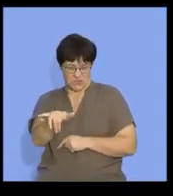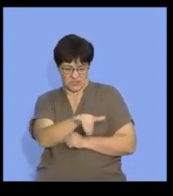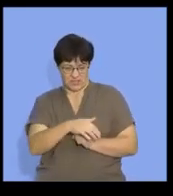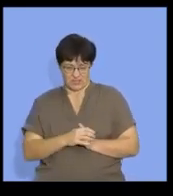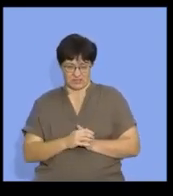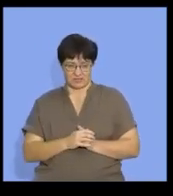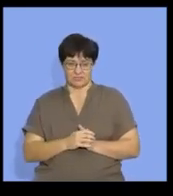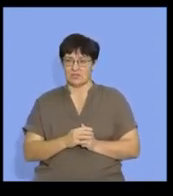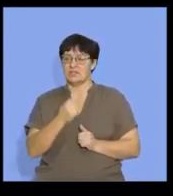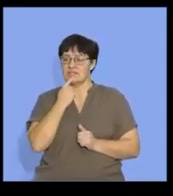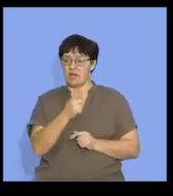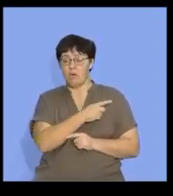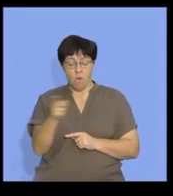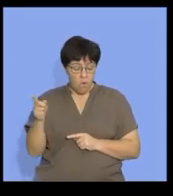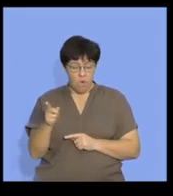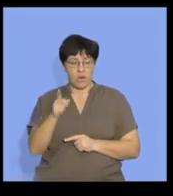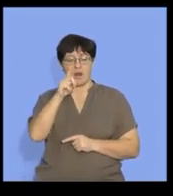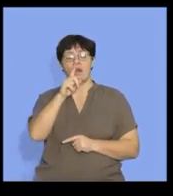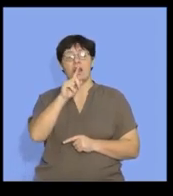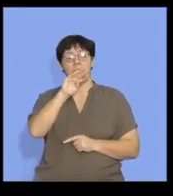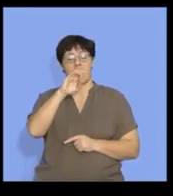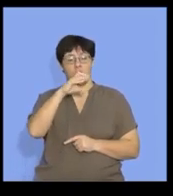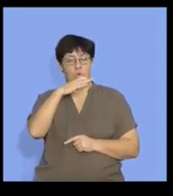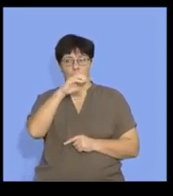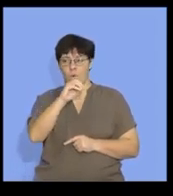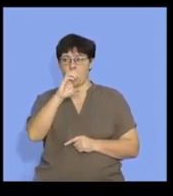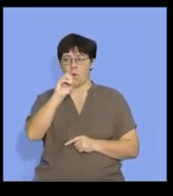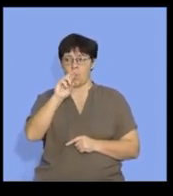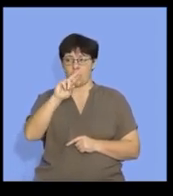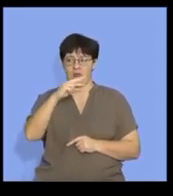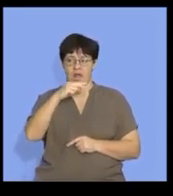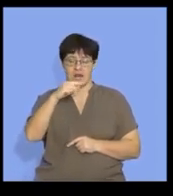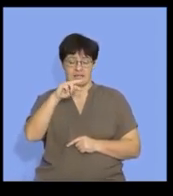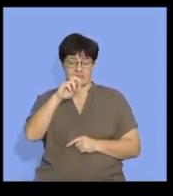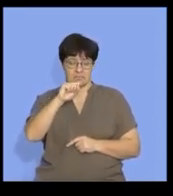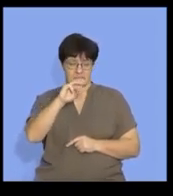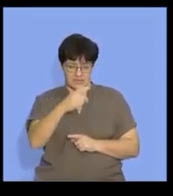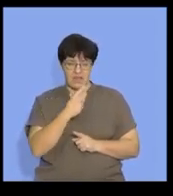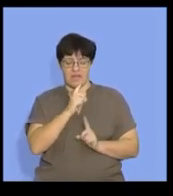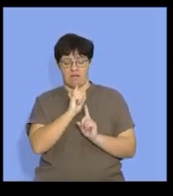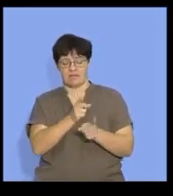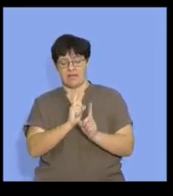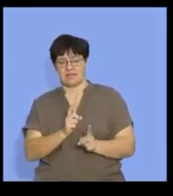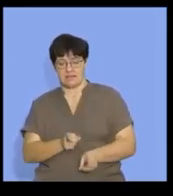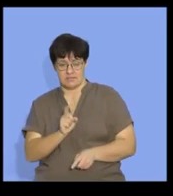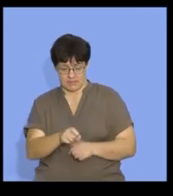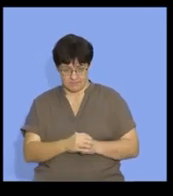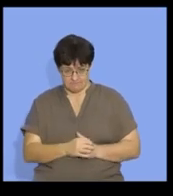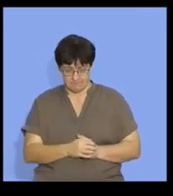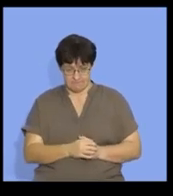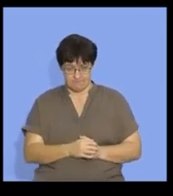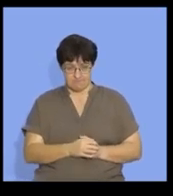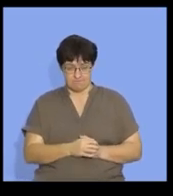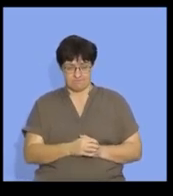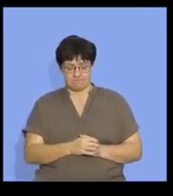they say to you they are all microorganisms, and then we're obviously going to answer questions on that. I've kept